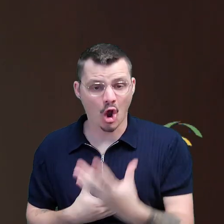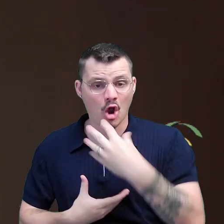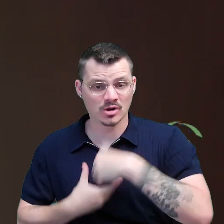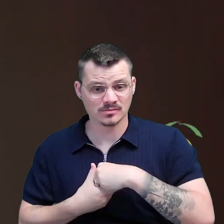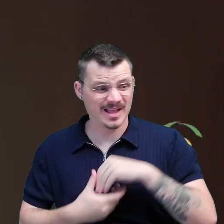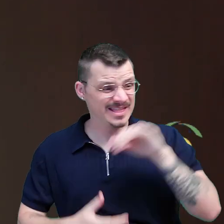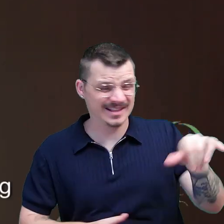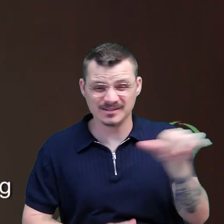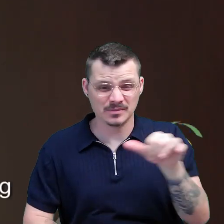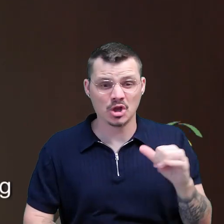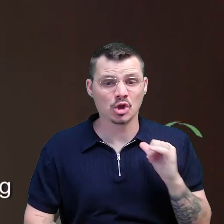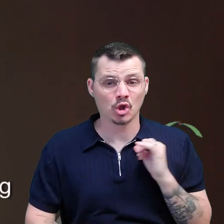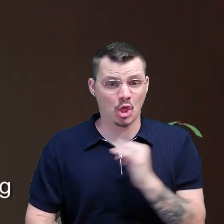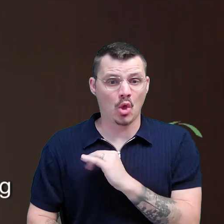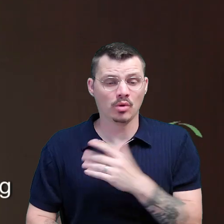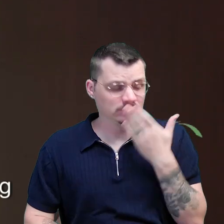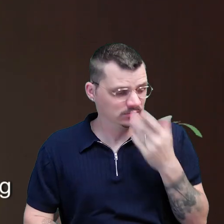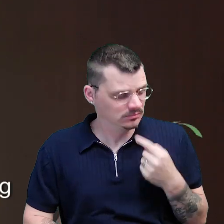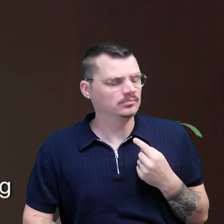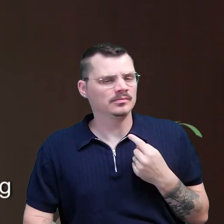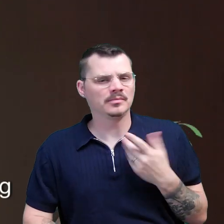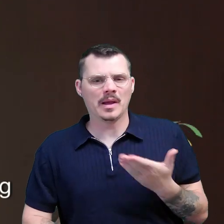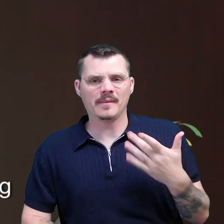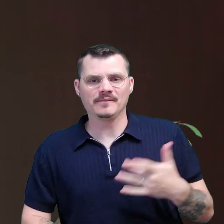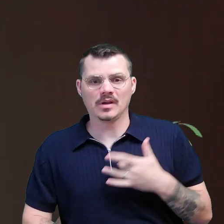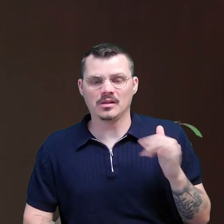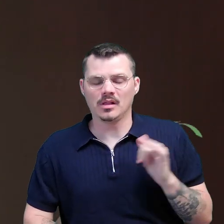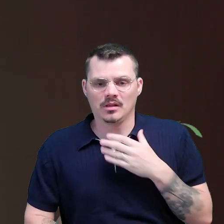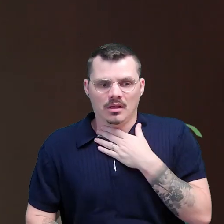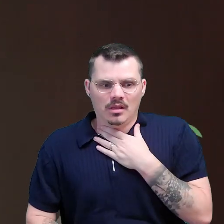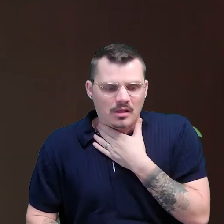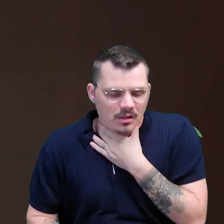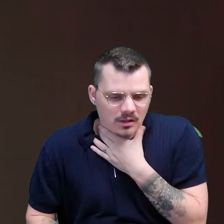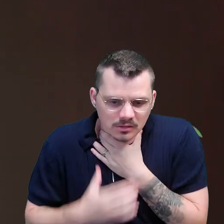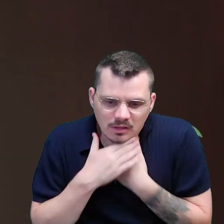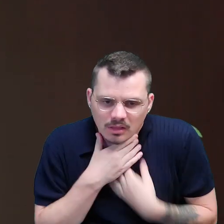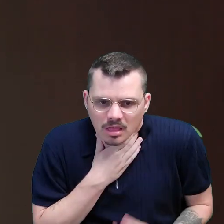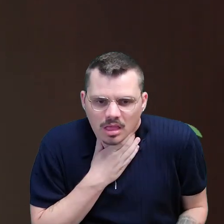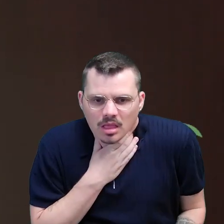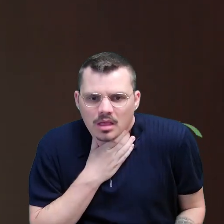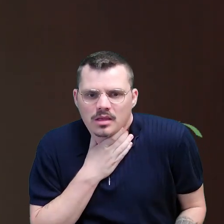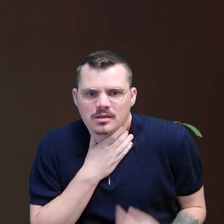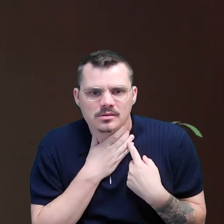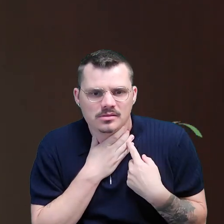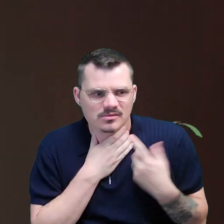that cologne may cause them to feel like they're going to suffocate right on the spot,